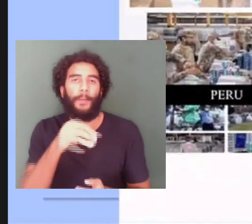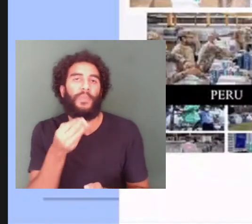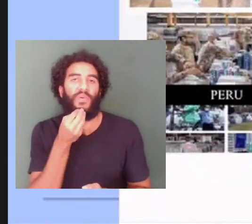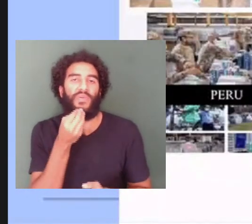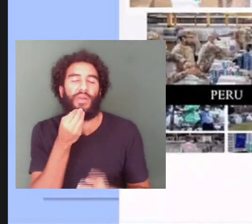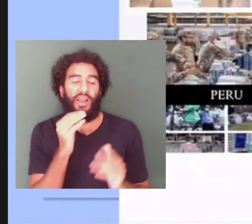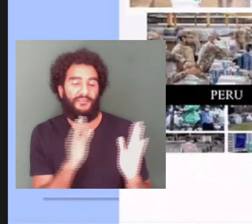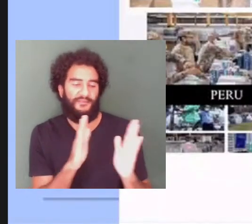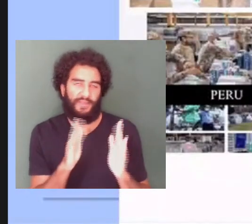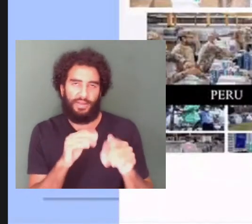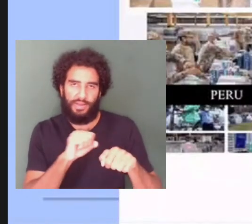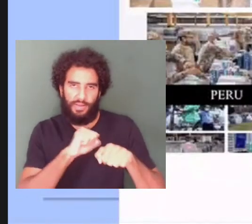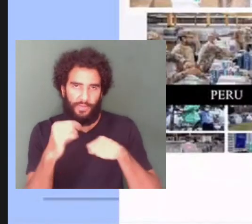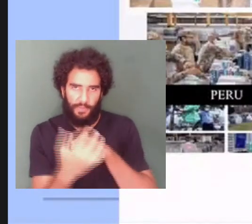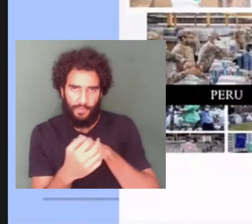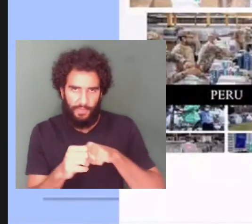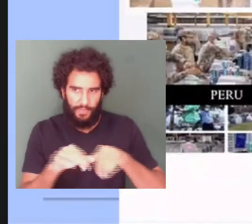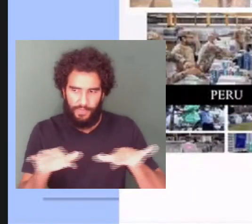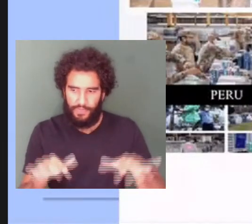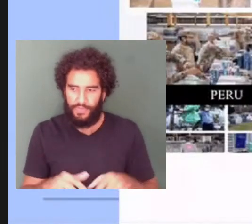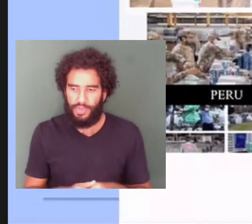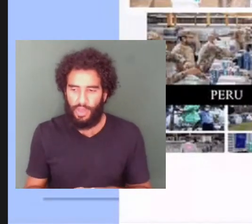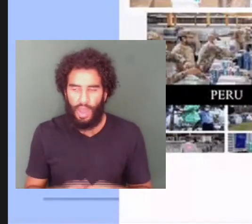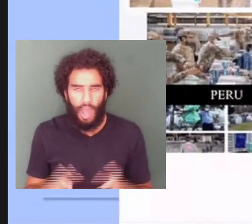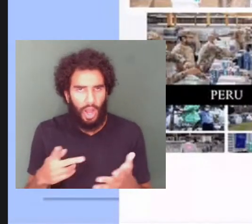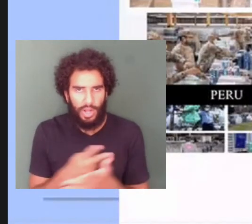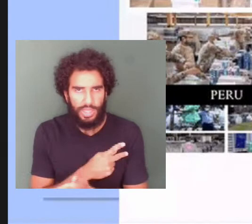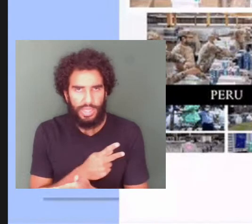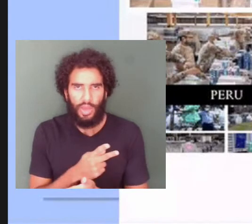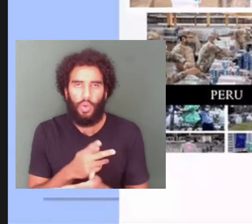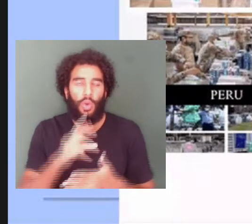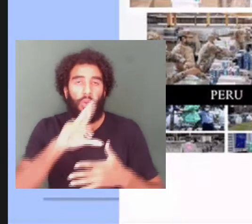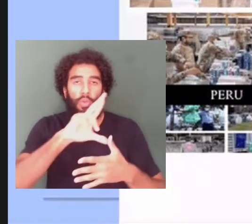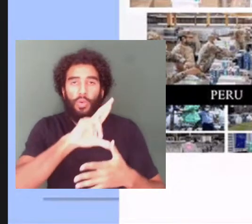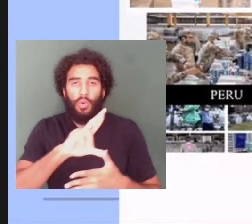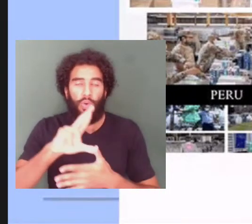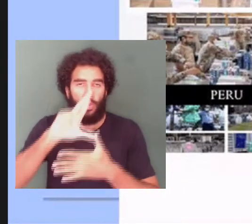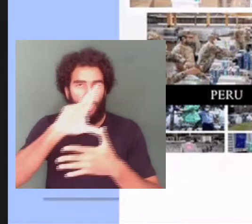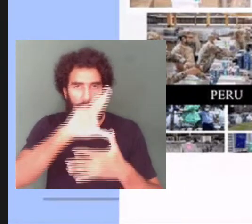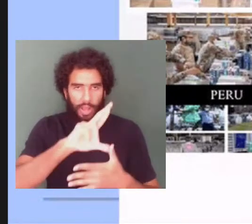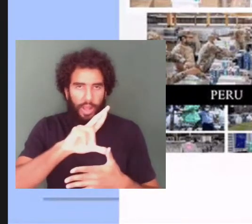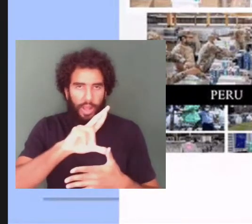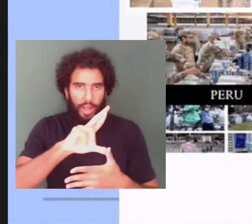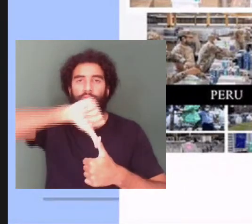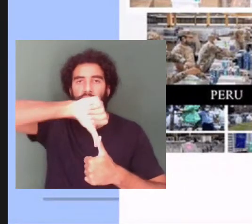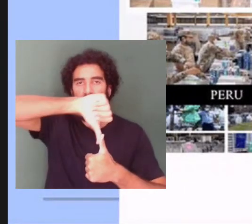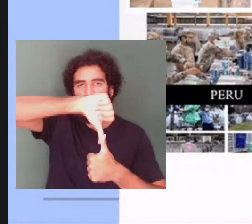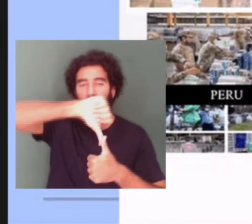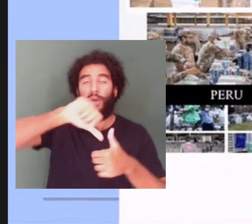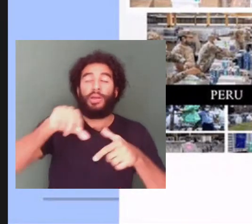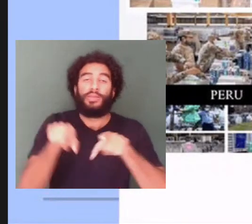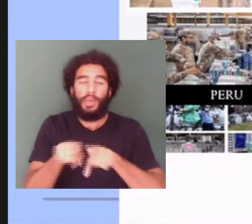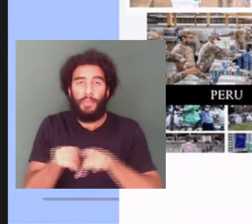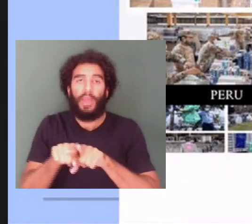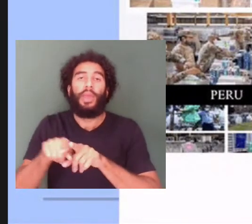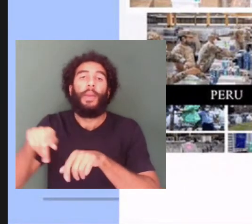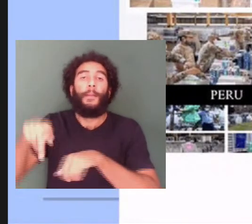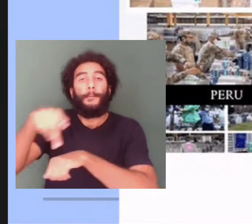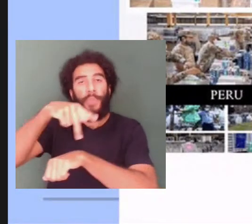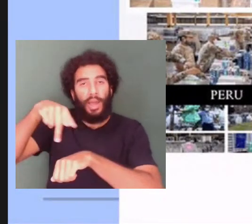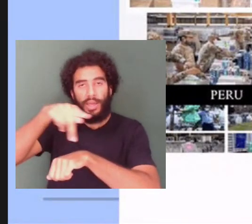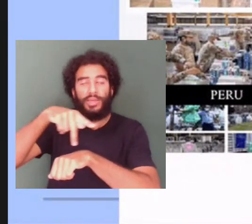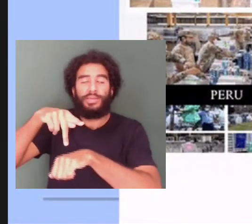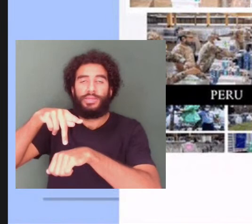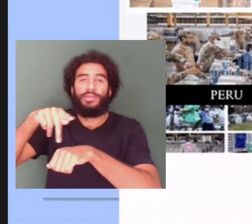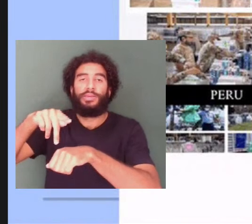their products sold during the pandemic, making the best of the pandemic. It didn't happen only in the Caribbean, it also happened